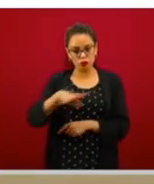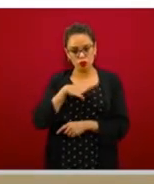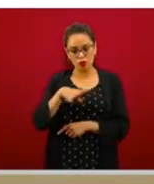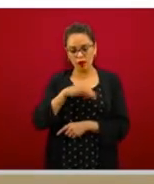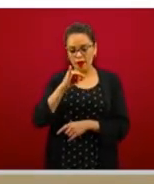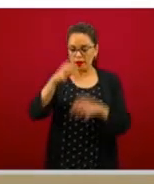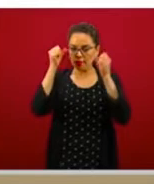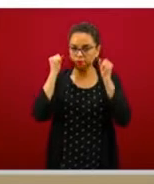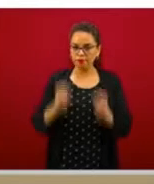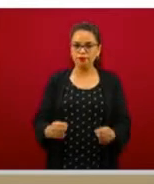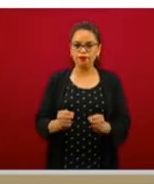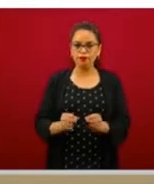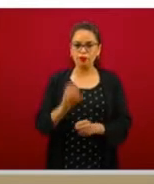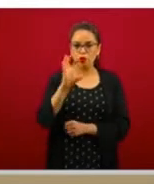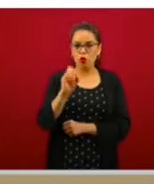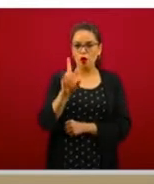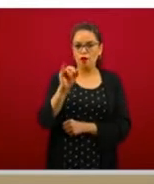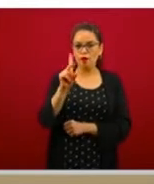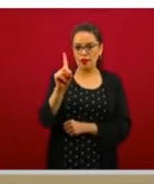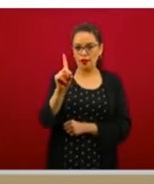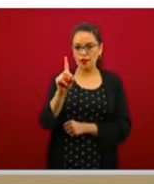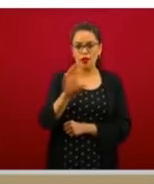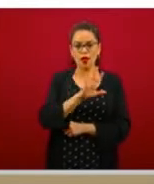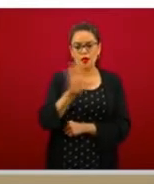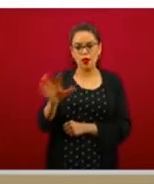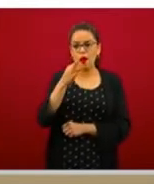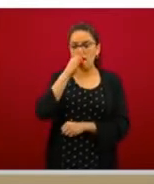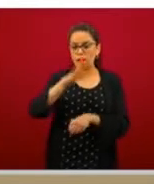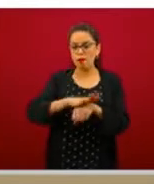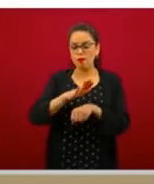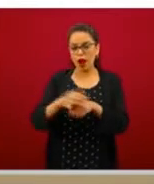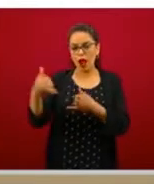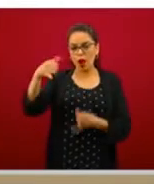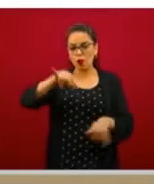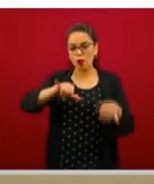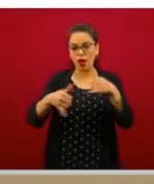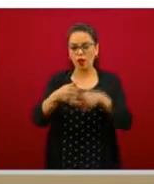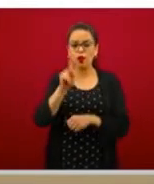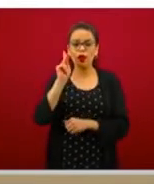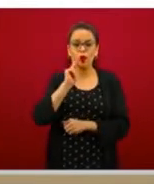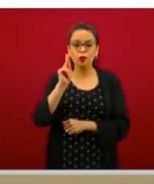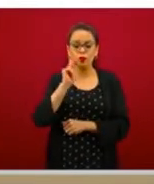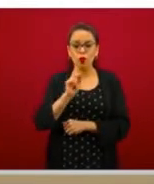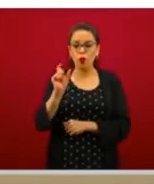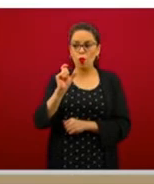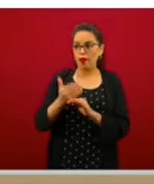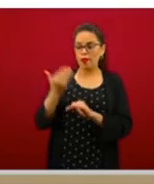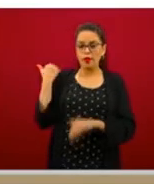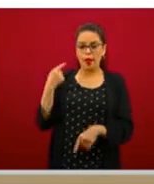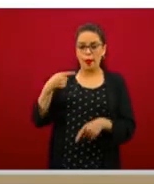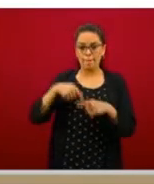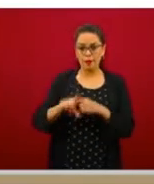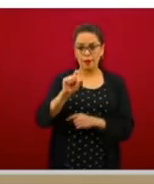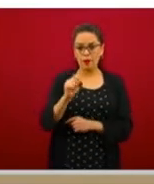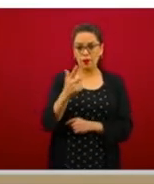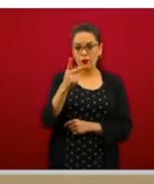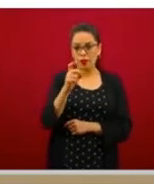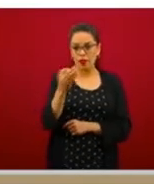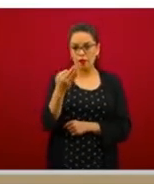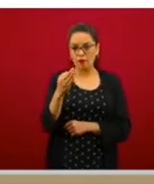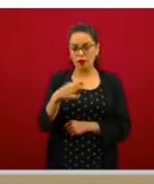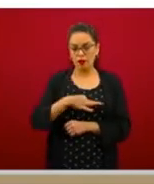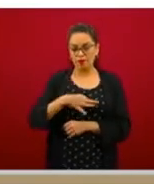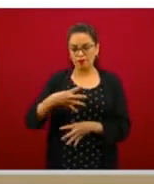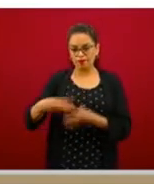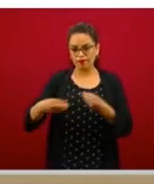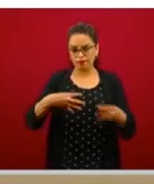geographical distribution is the one shown in the screen. Clearly, the Americas are in an